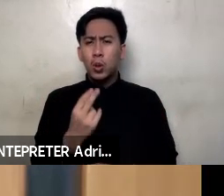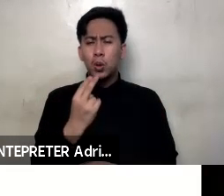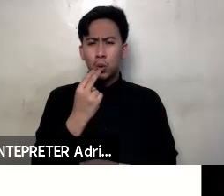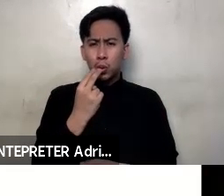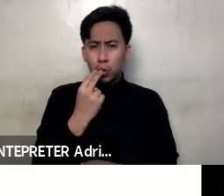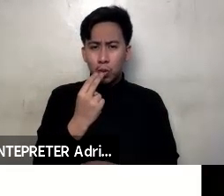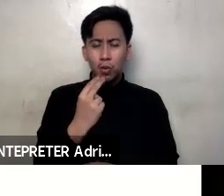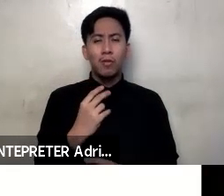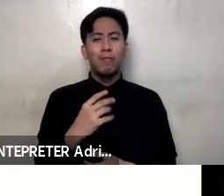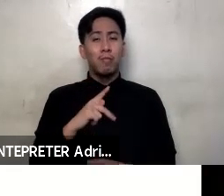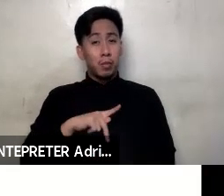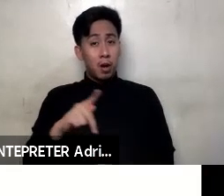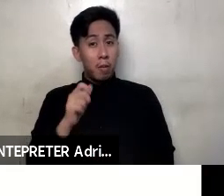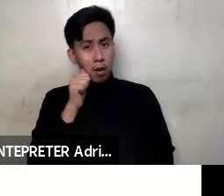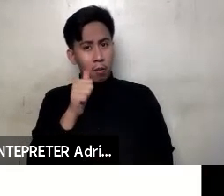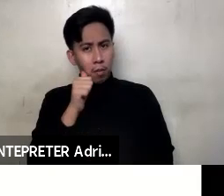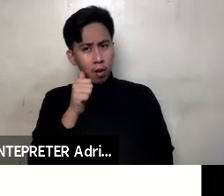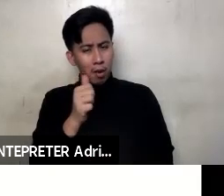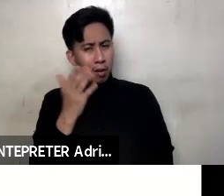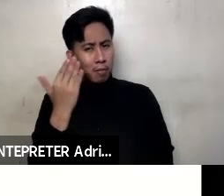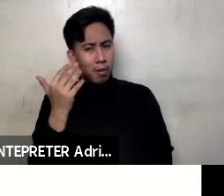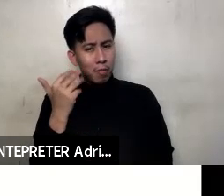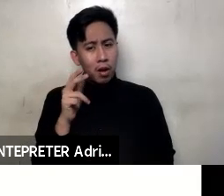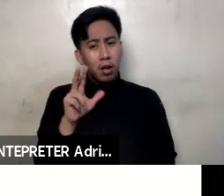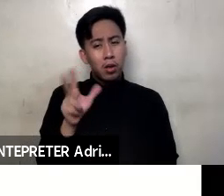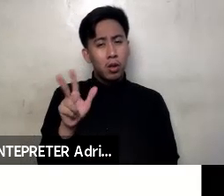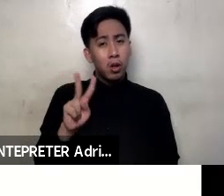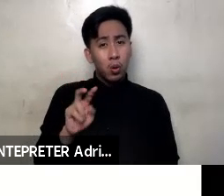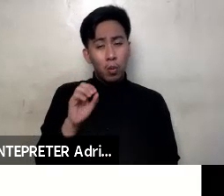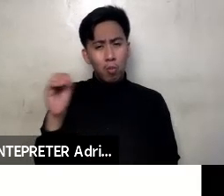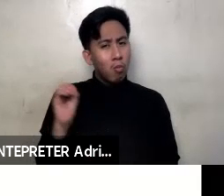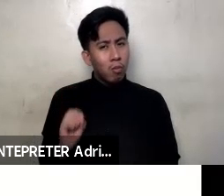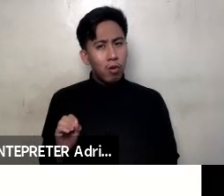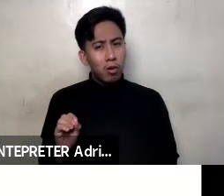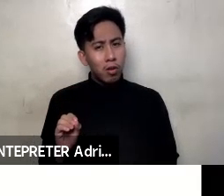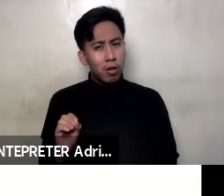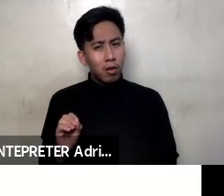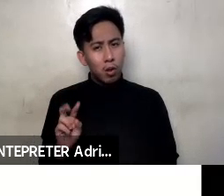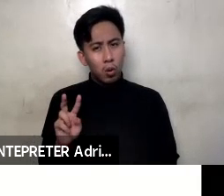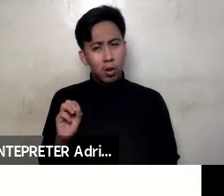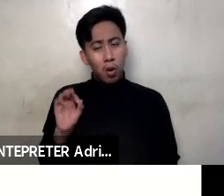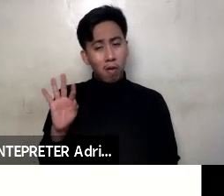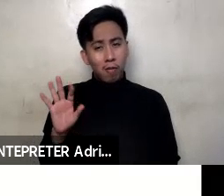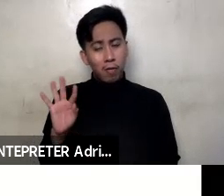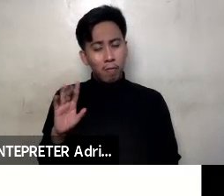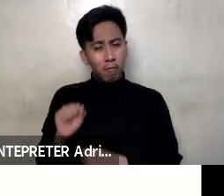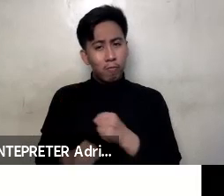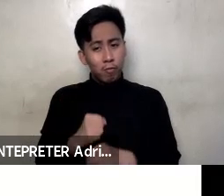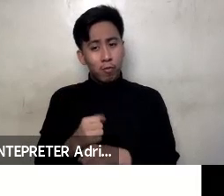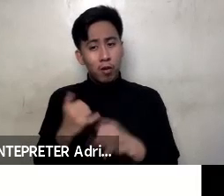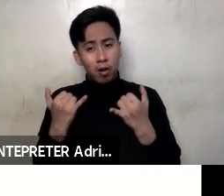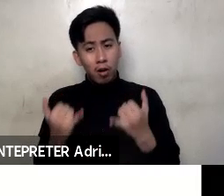women was reduced from 32.4% in year 2019 to